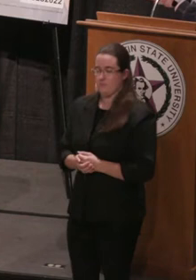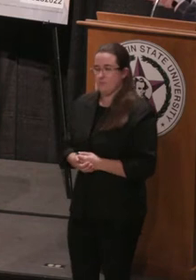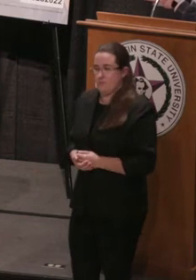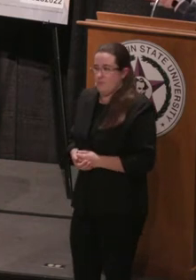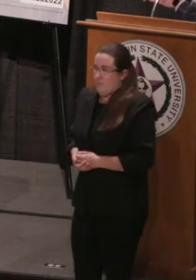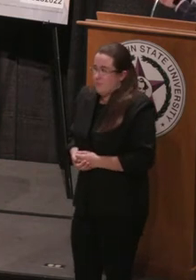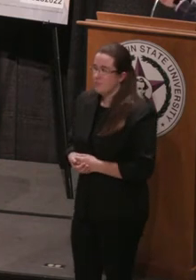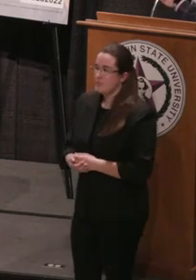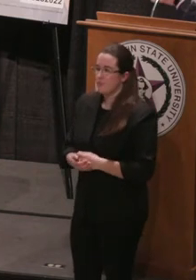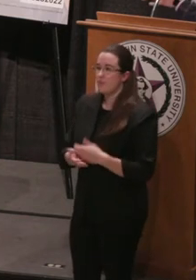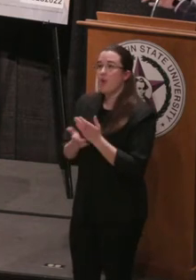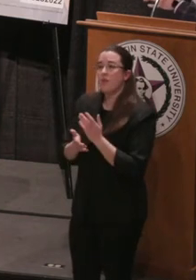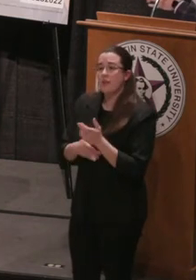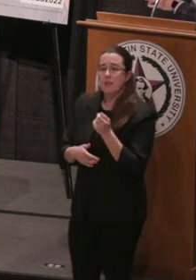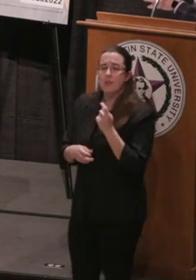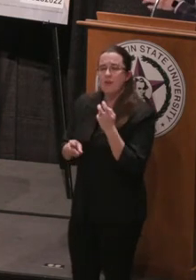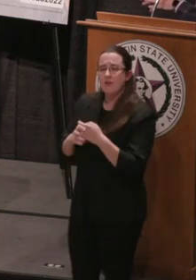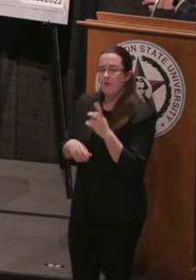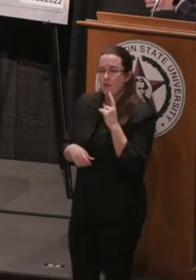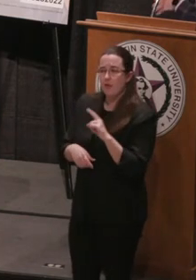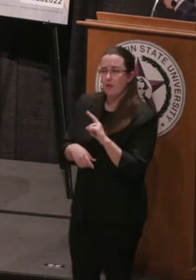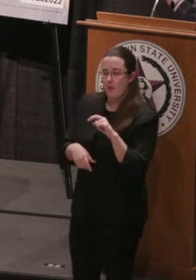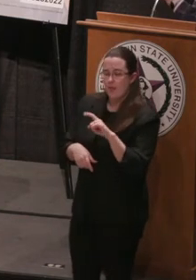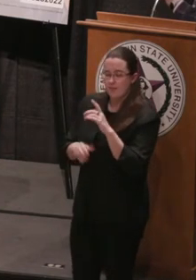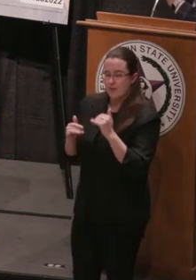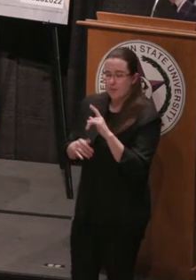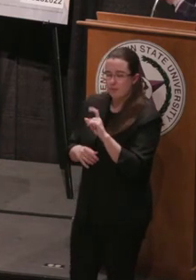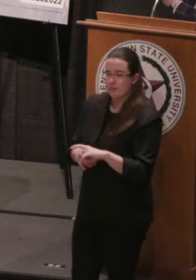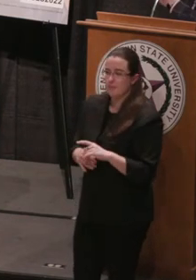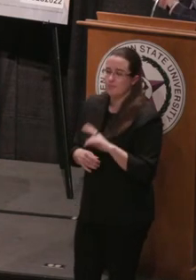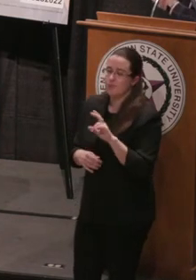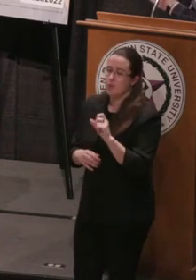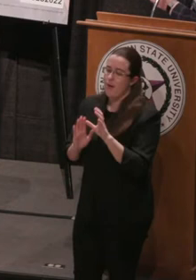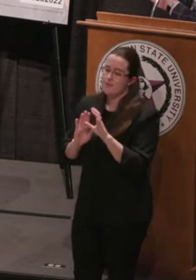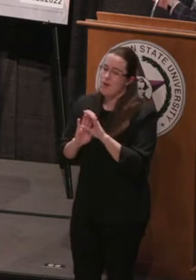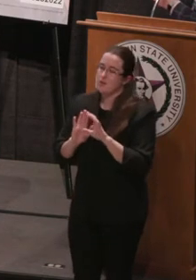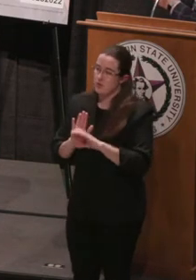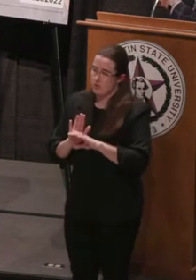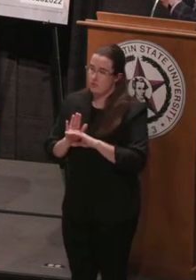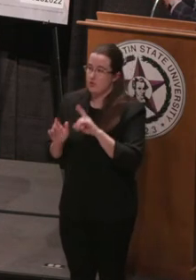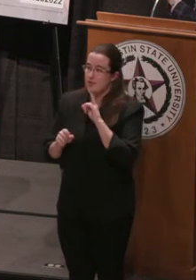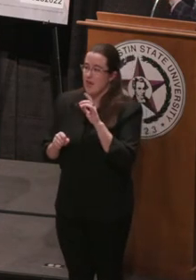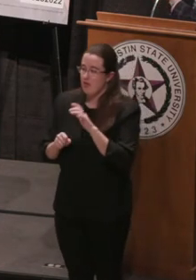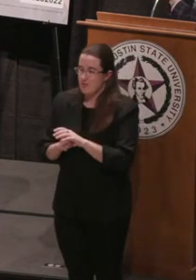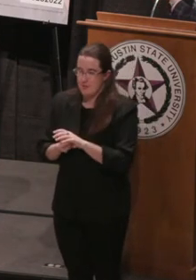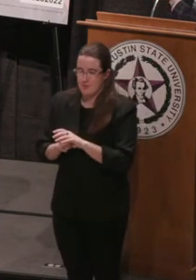let me be a little tougher maybe on this question. So the U.S. Constitution